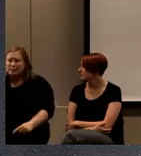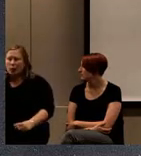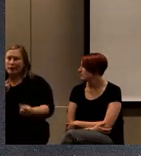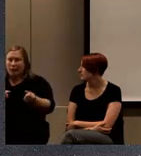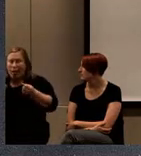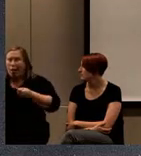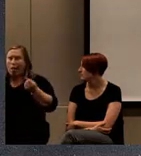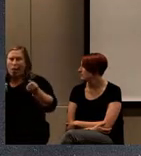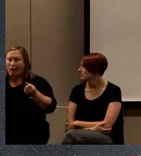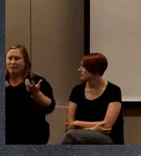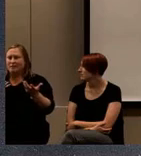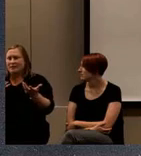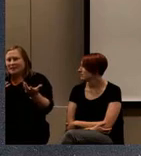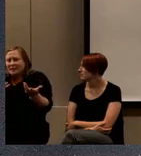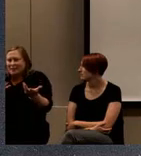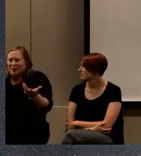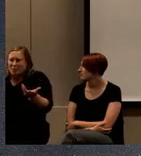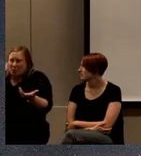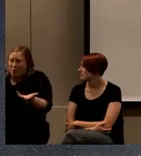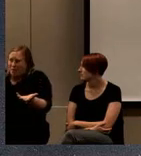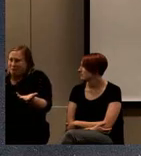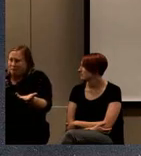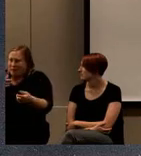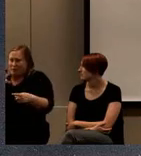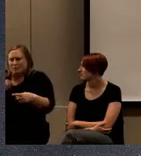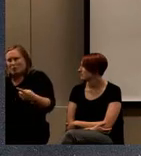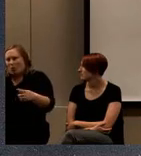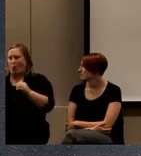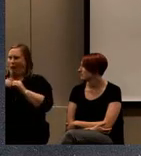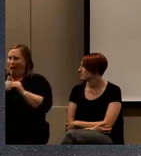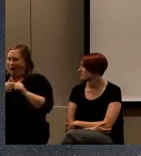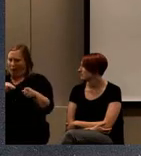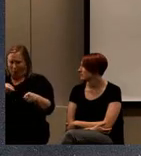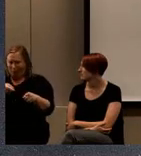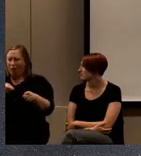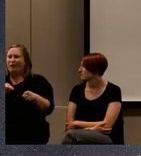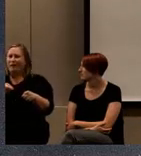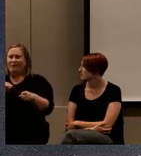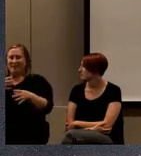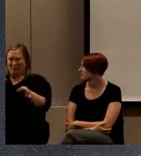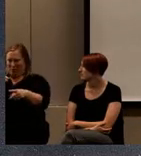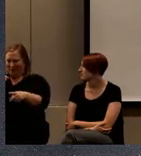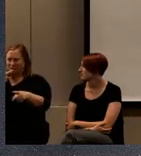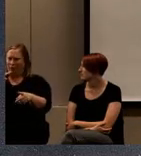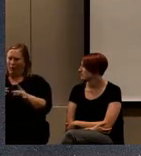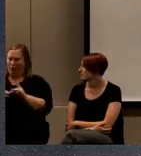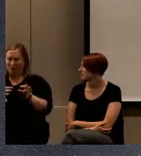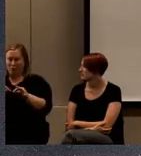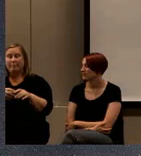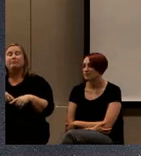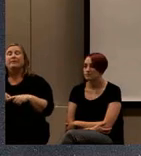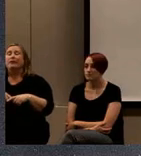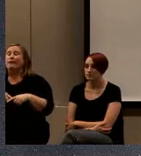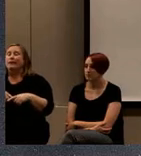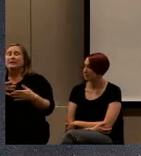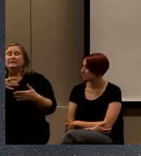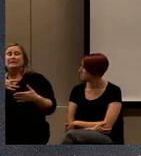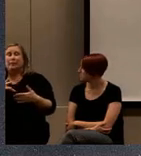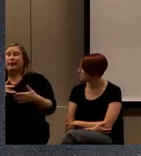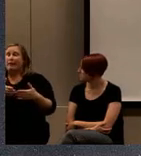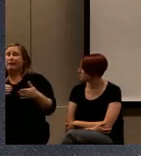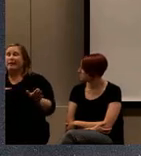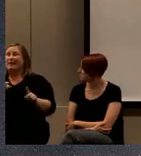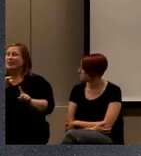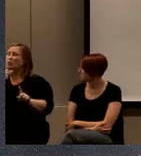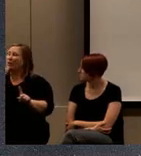none of them here that's going to mob me outside. So they're so inexperienced and generally, you know, don't